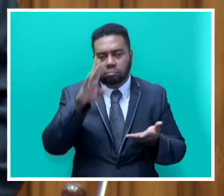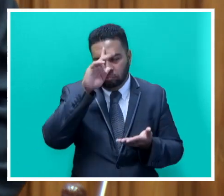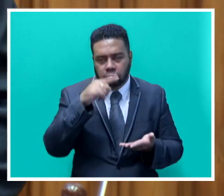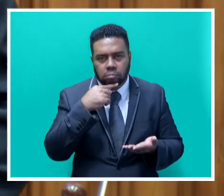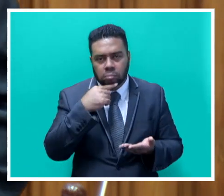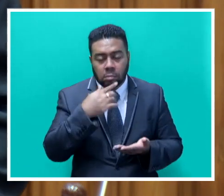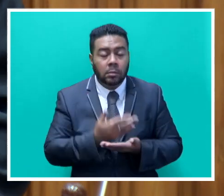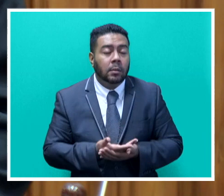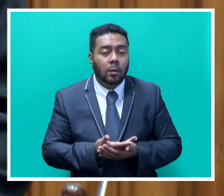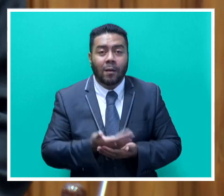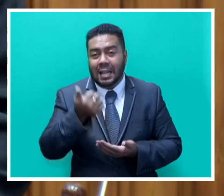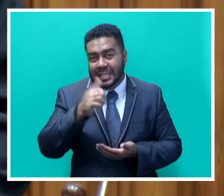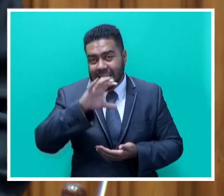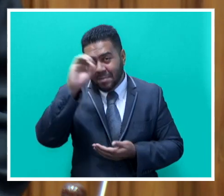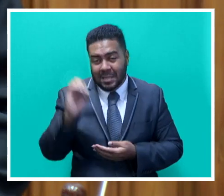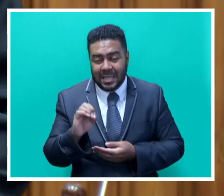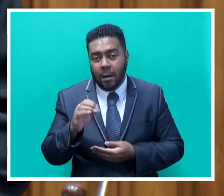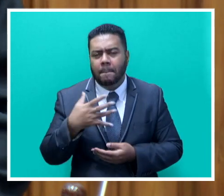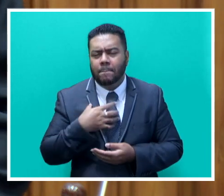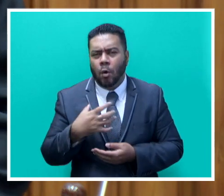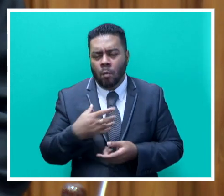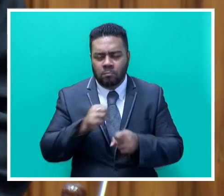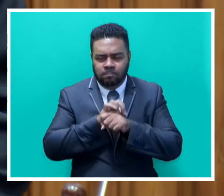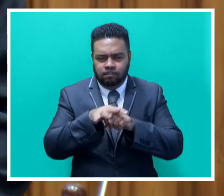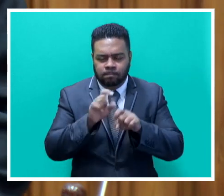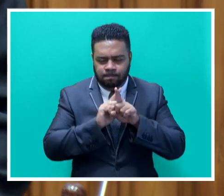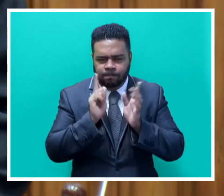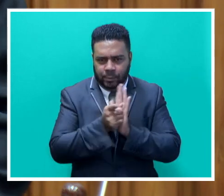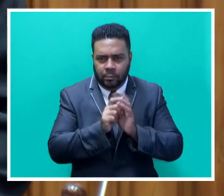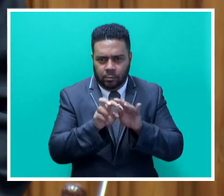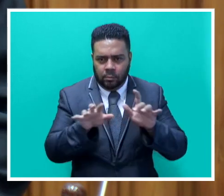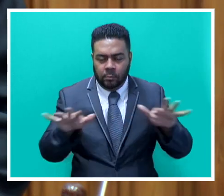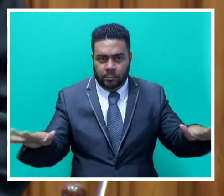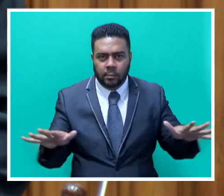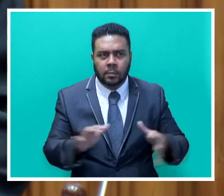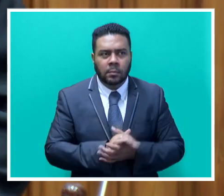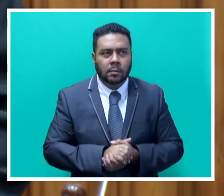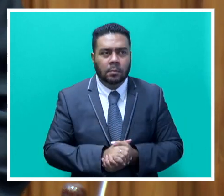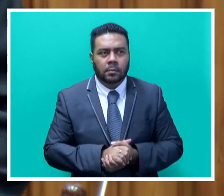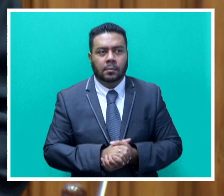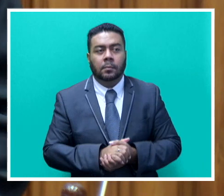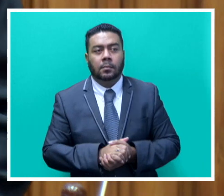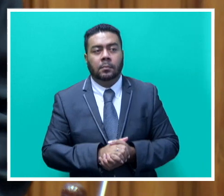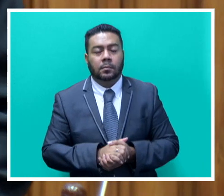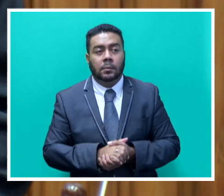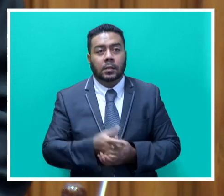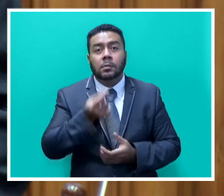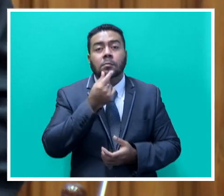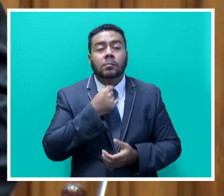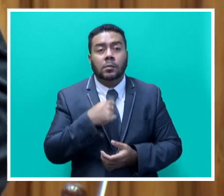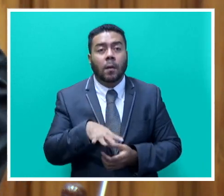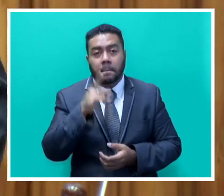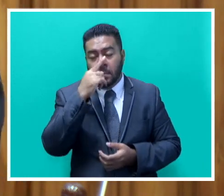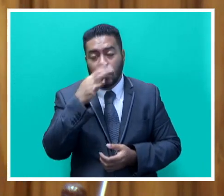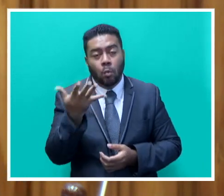variant is up to 60% more transmissible. Furthermore, significant viral particles have been found in airways of those affected